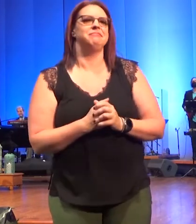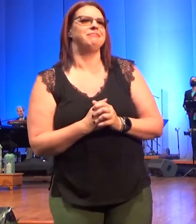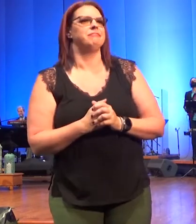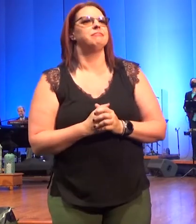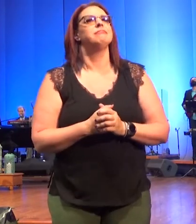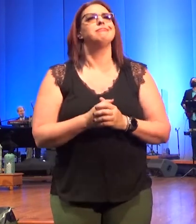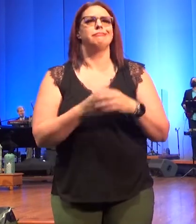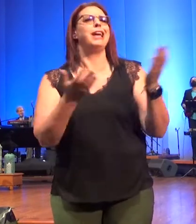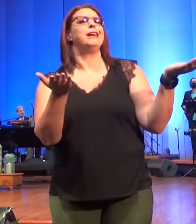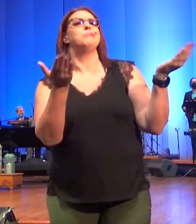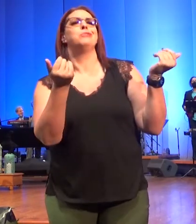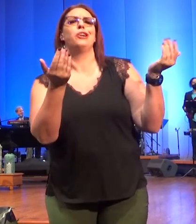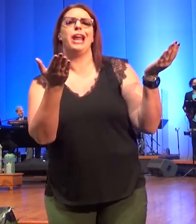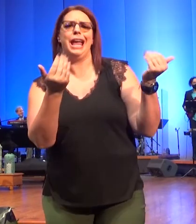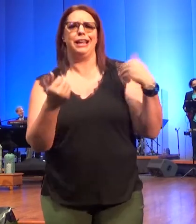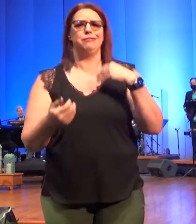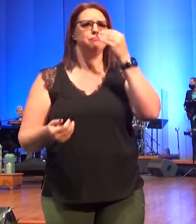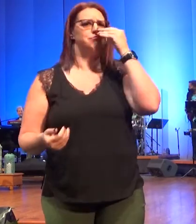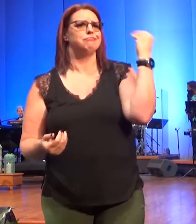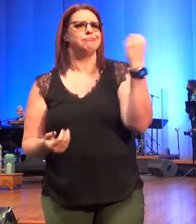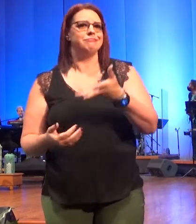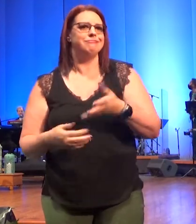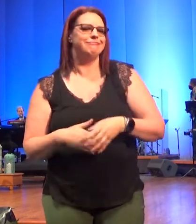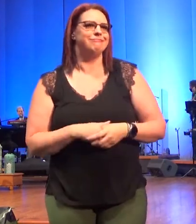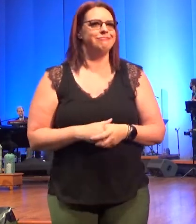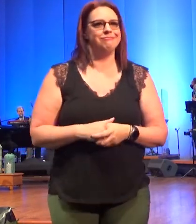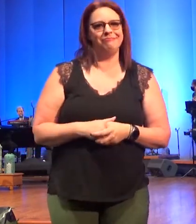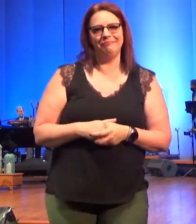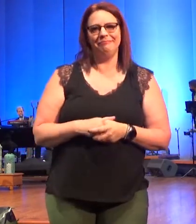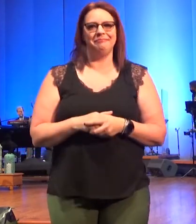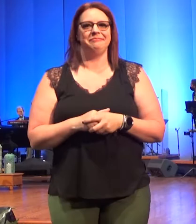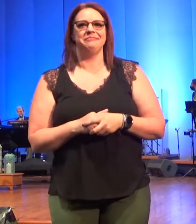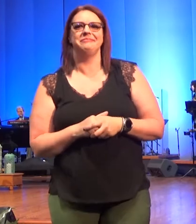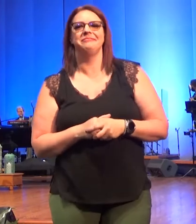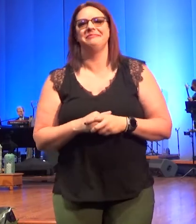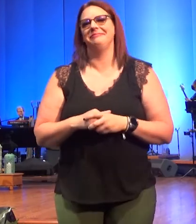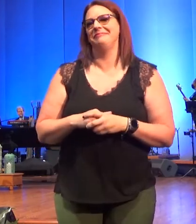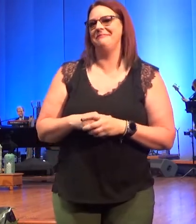Give it all you got, don't hold it back.